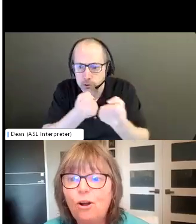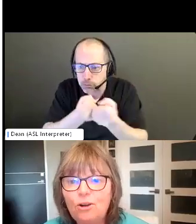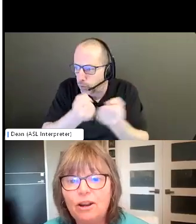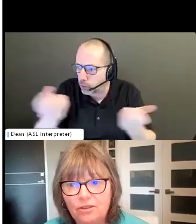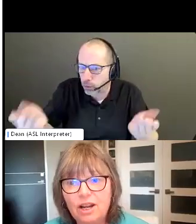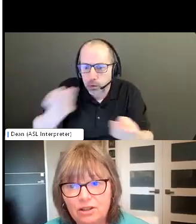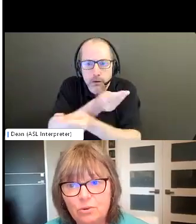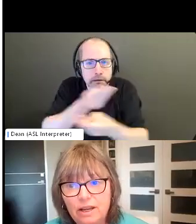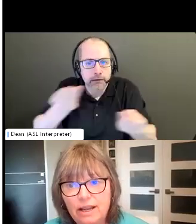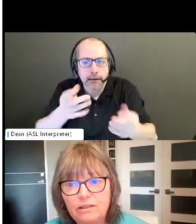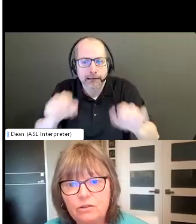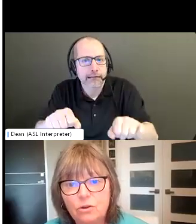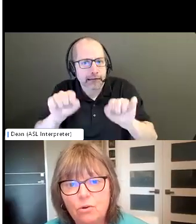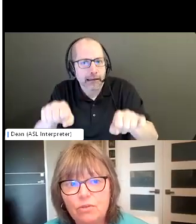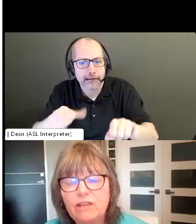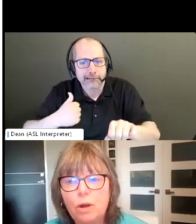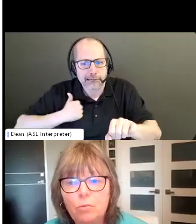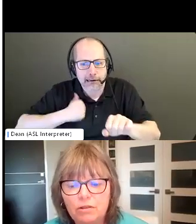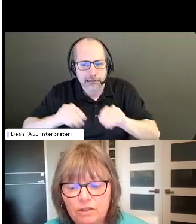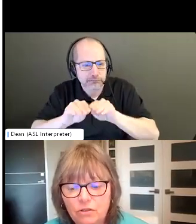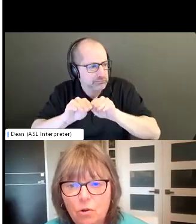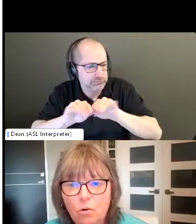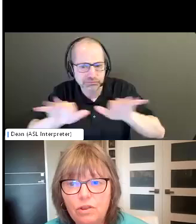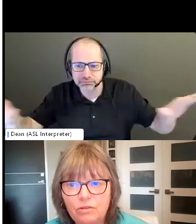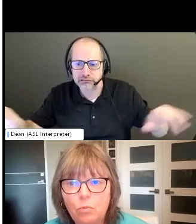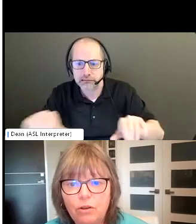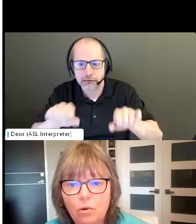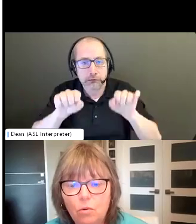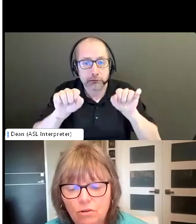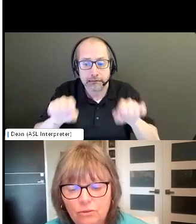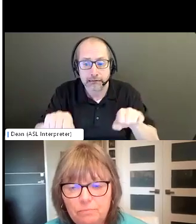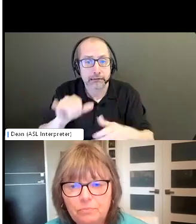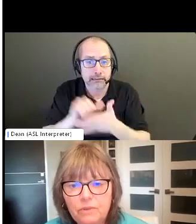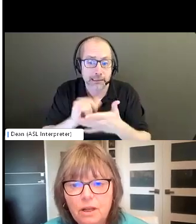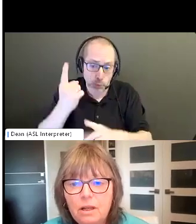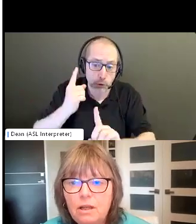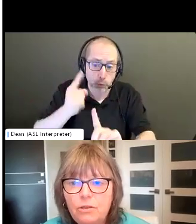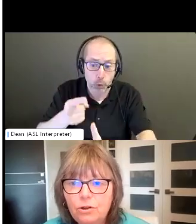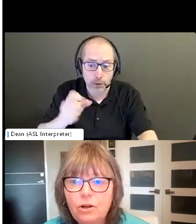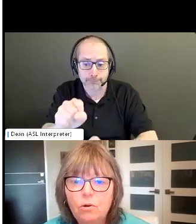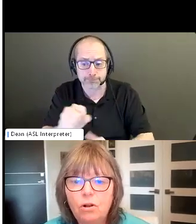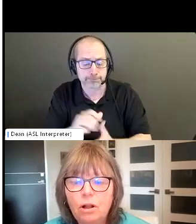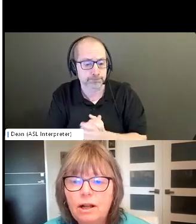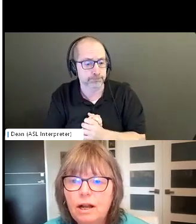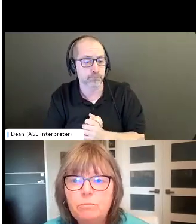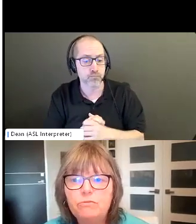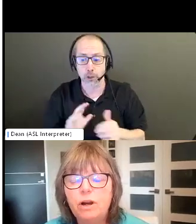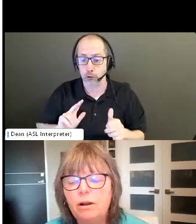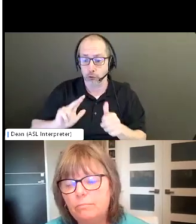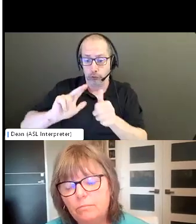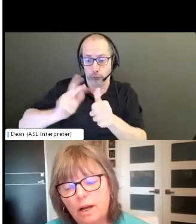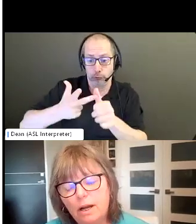reach all across the country. And so that's why it's one of the goals. The third goal